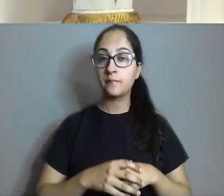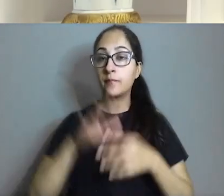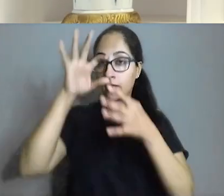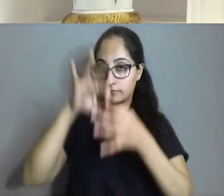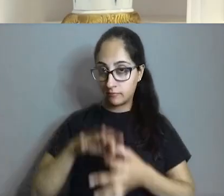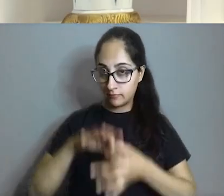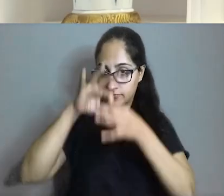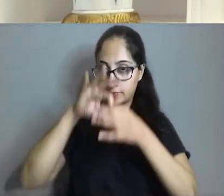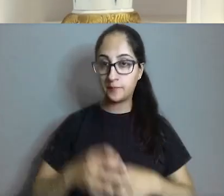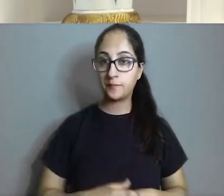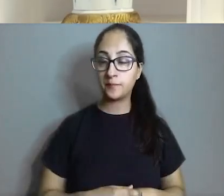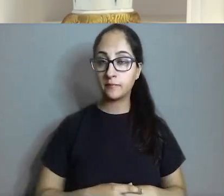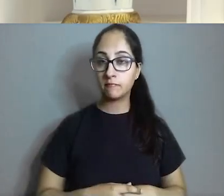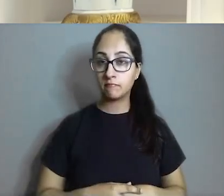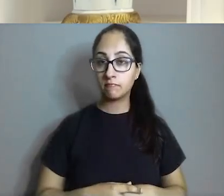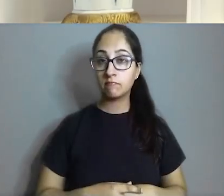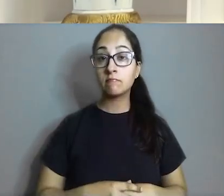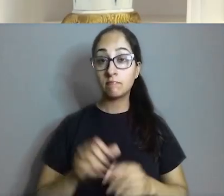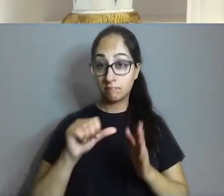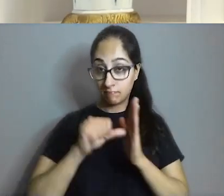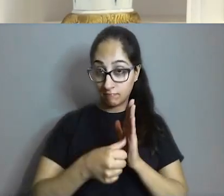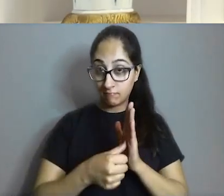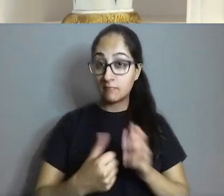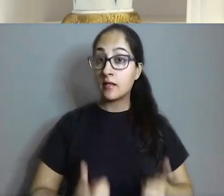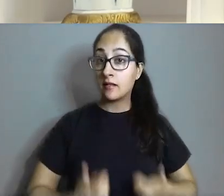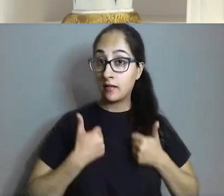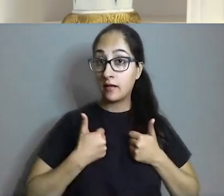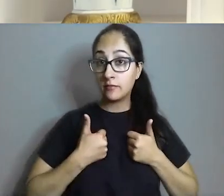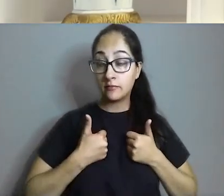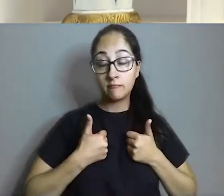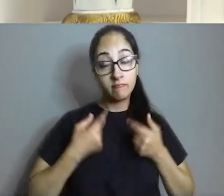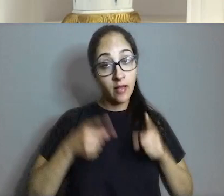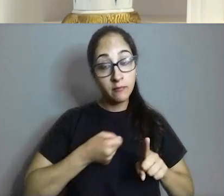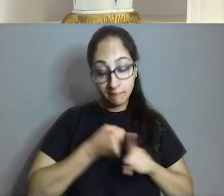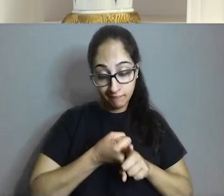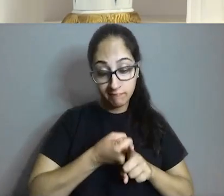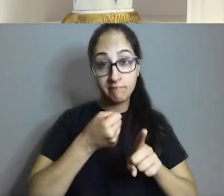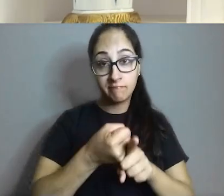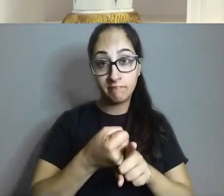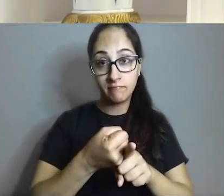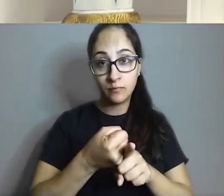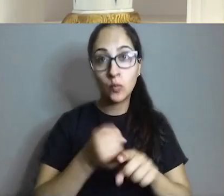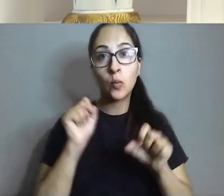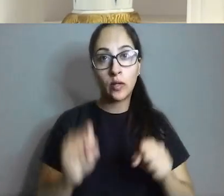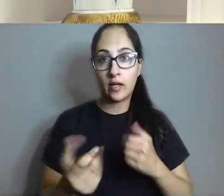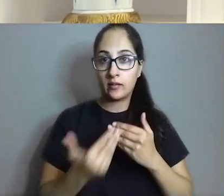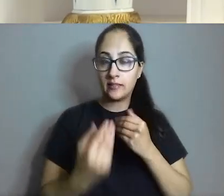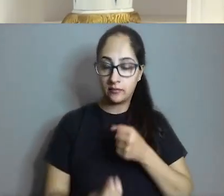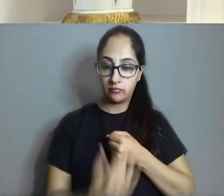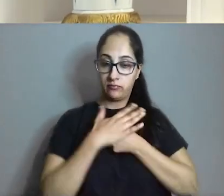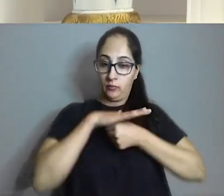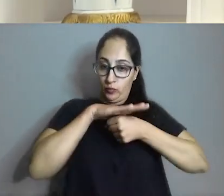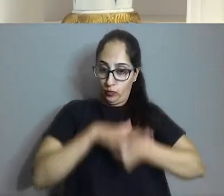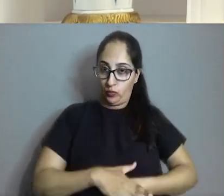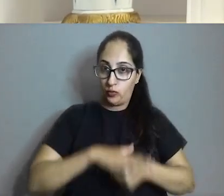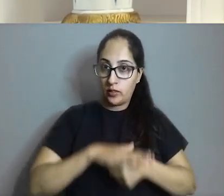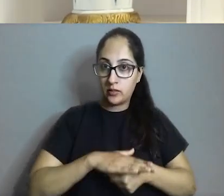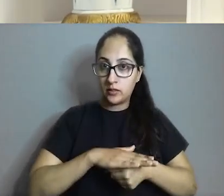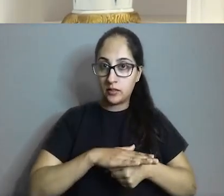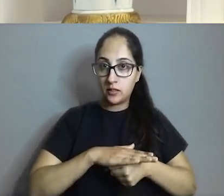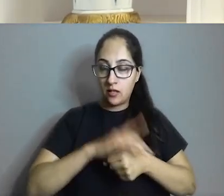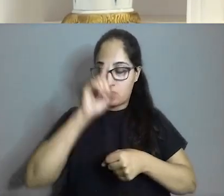and emotional ways. We become stressed and let our minds wander to unproductive